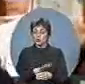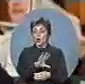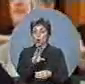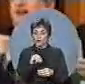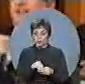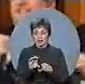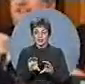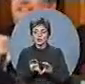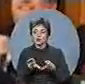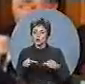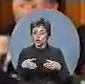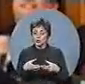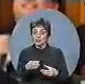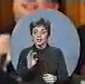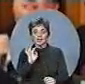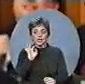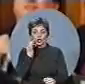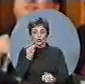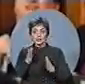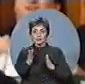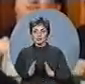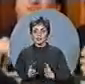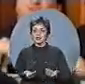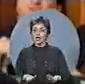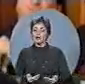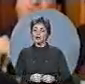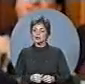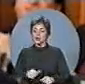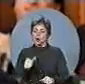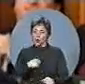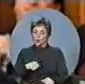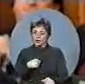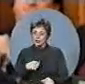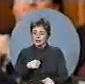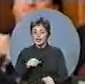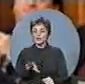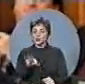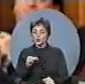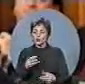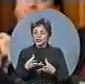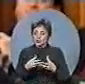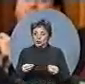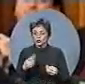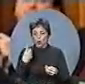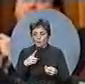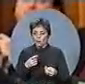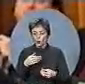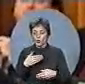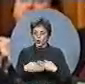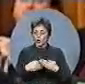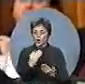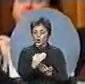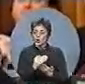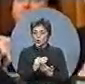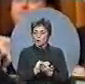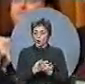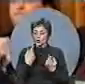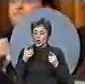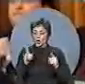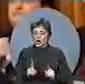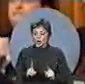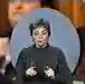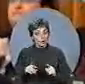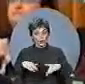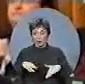legal and technical questions that this protocol has raised. We've not ratified this protocol yet due to the concerns regarding this lack of